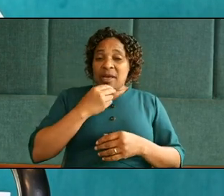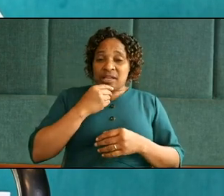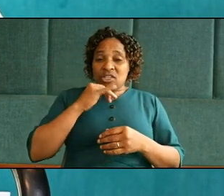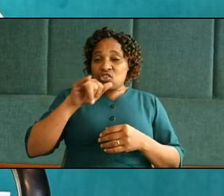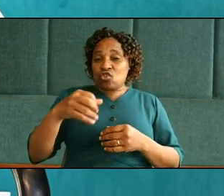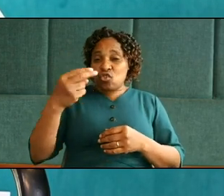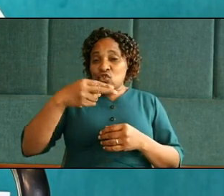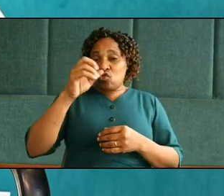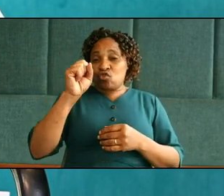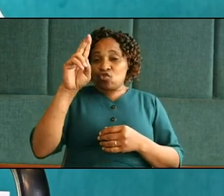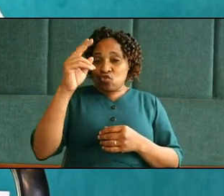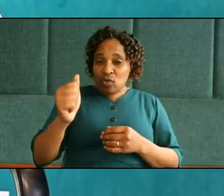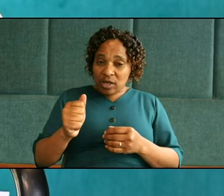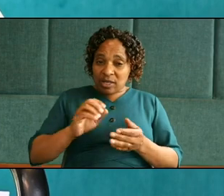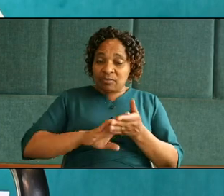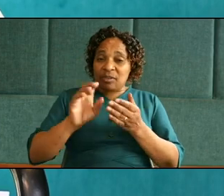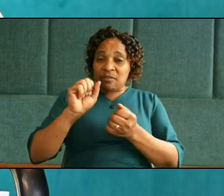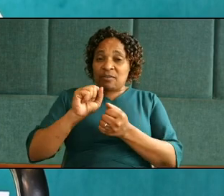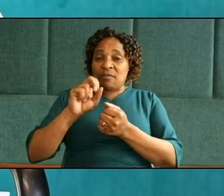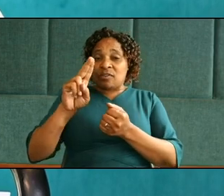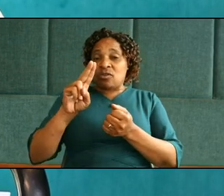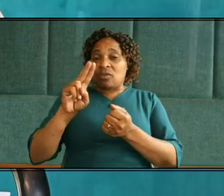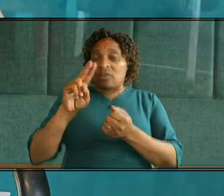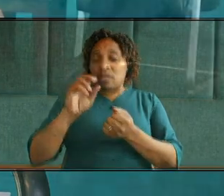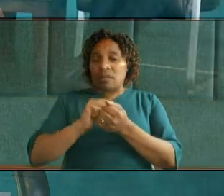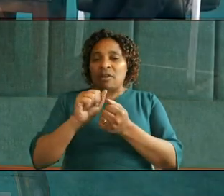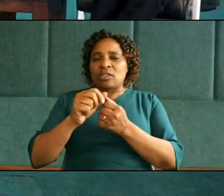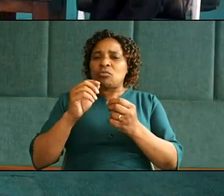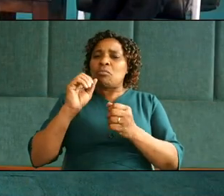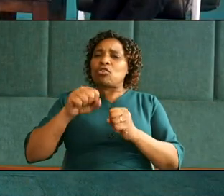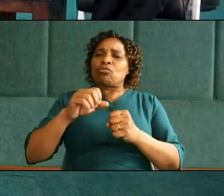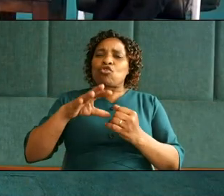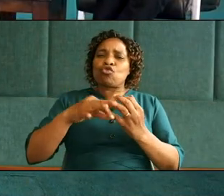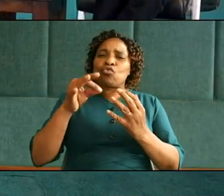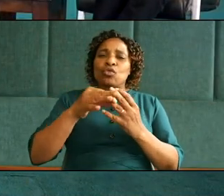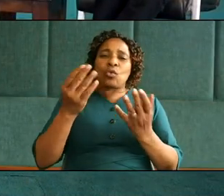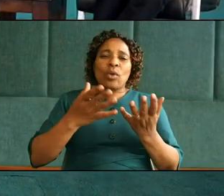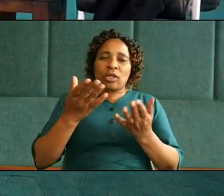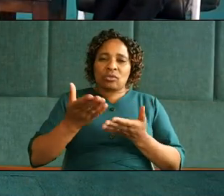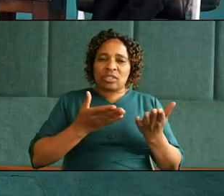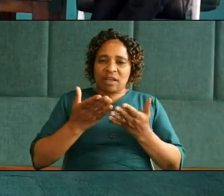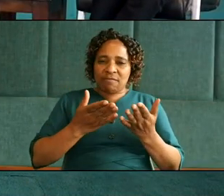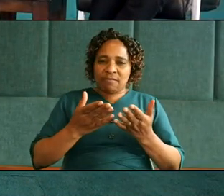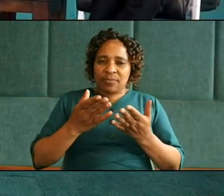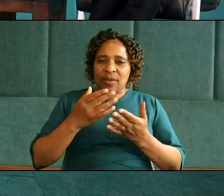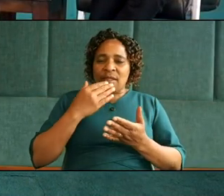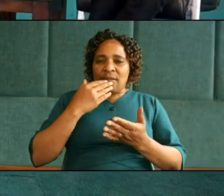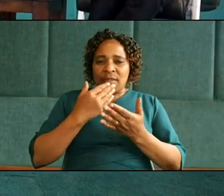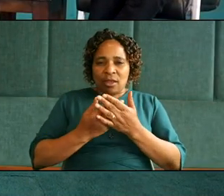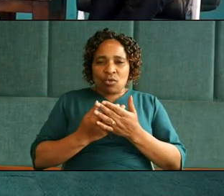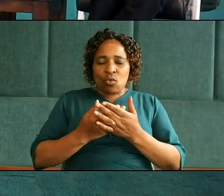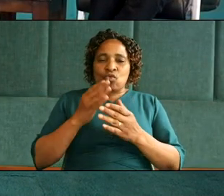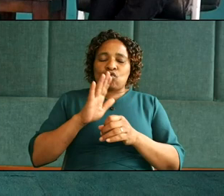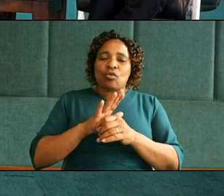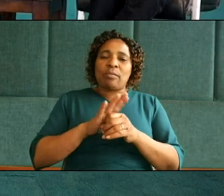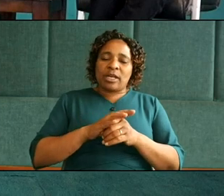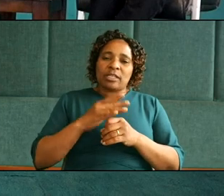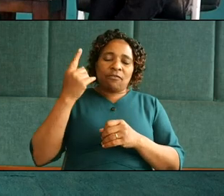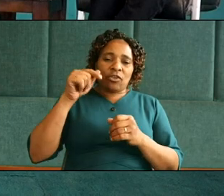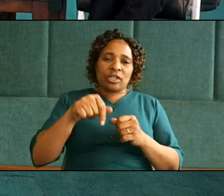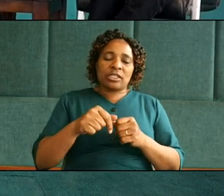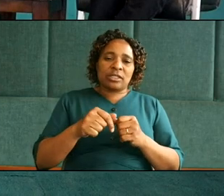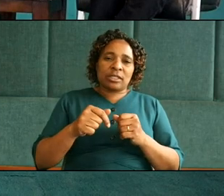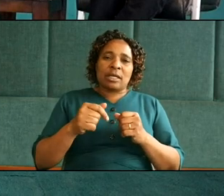have to choose which side you want to fall. Thank you very much. Amen. Thank you for that illustration. And I just want